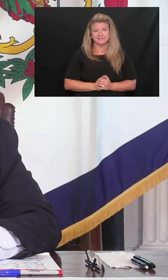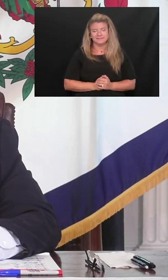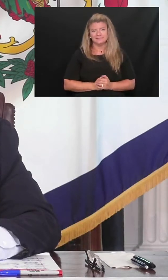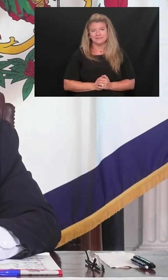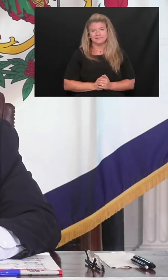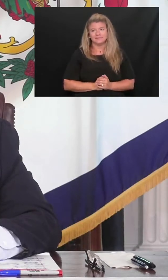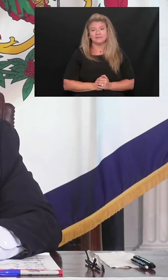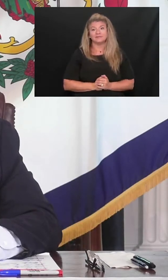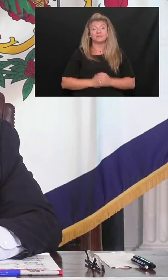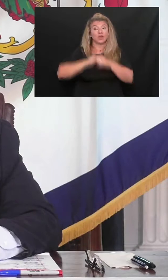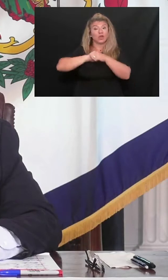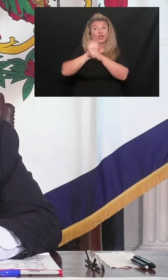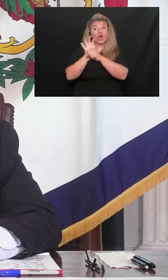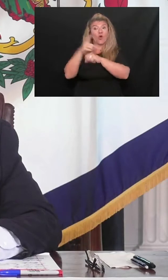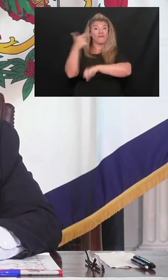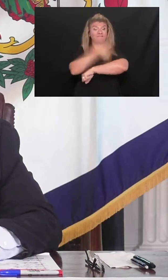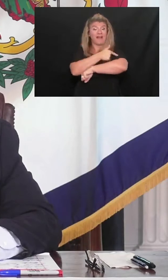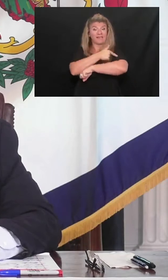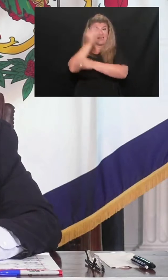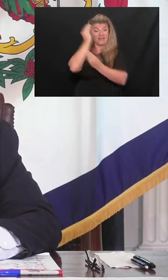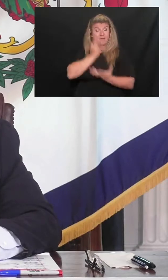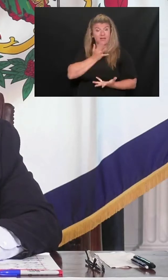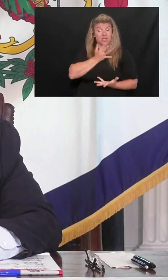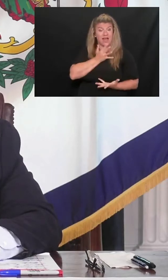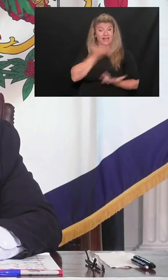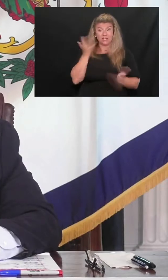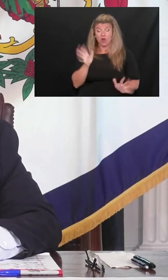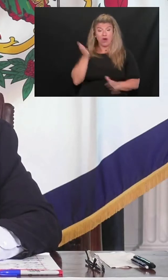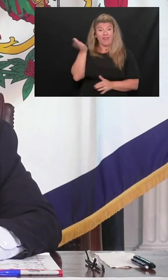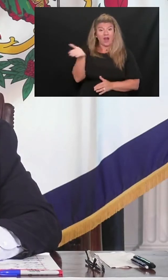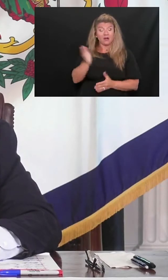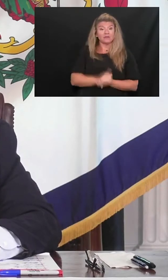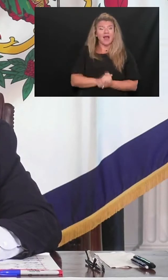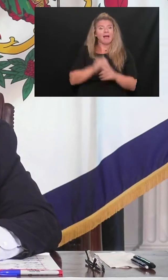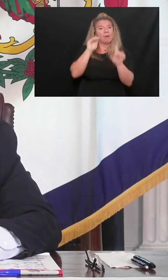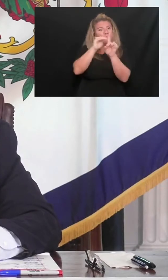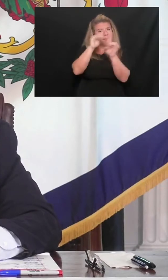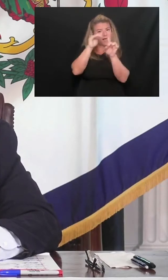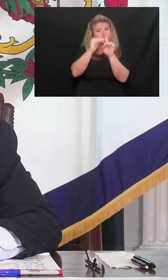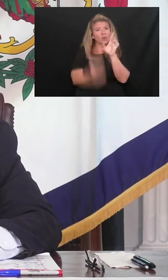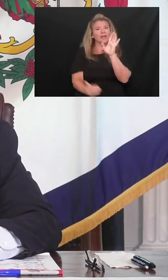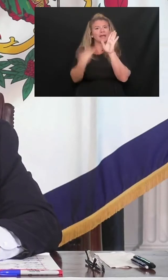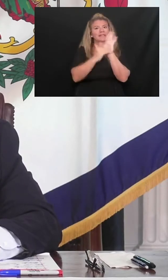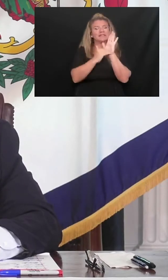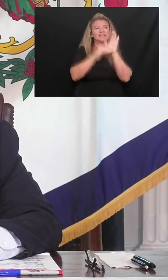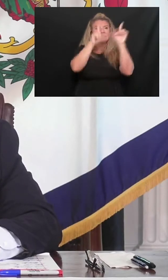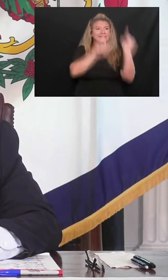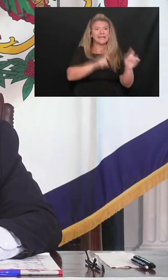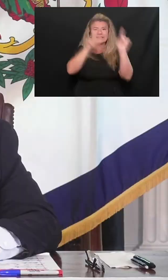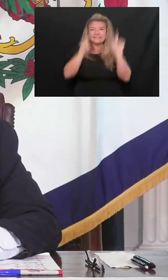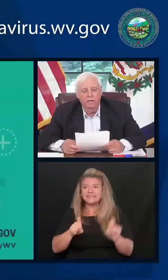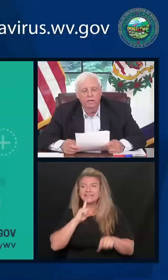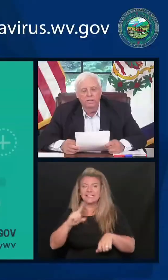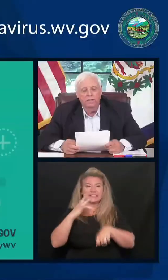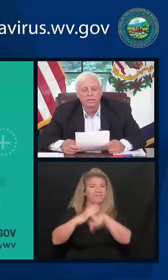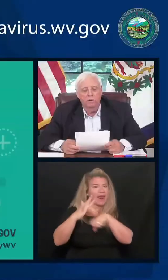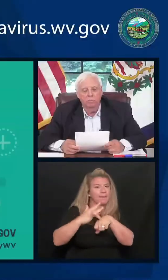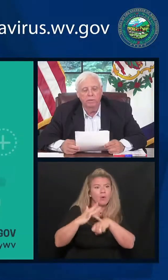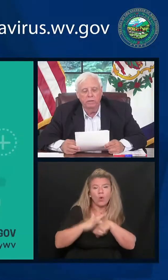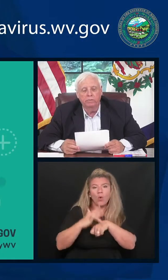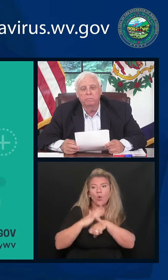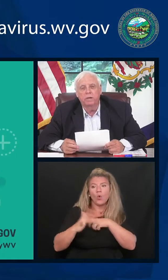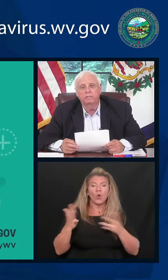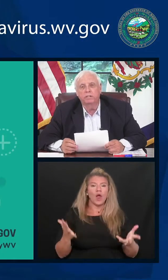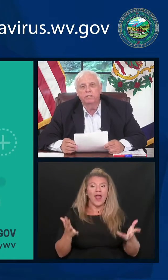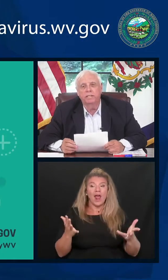The COVID vaccine info line is up there. I remind you again, all the testing is available. We're not getting a